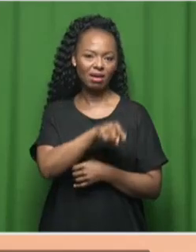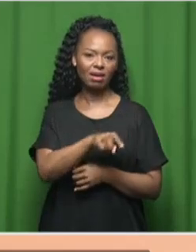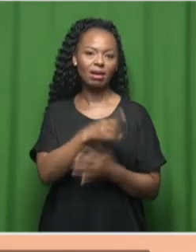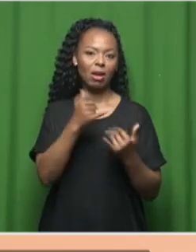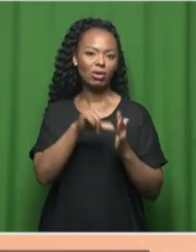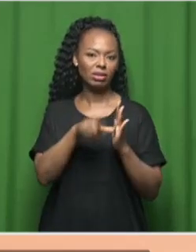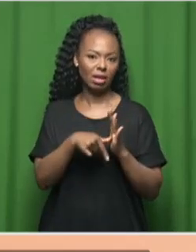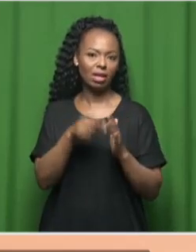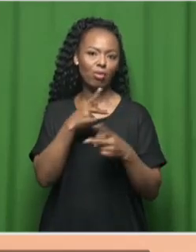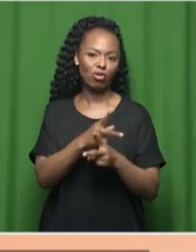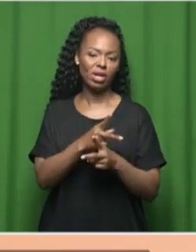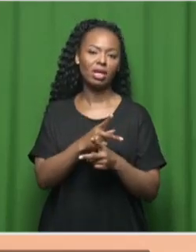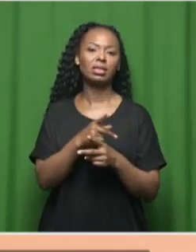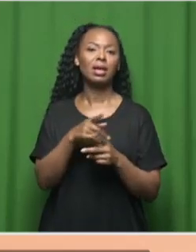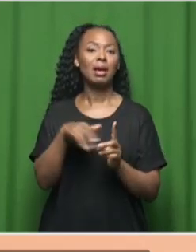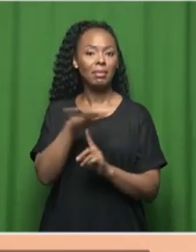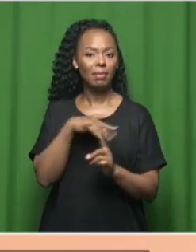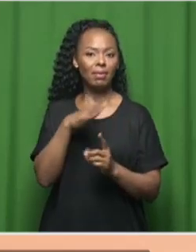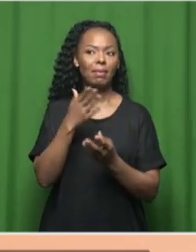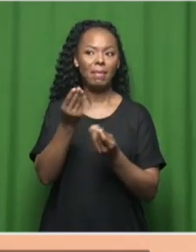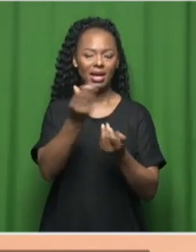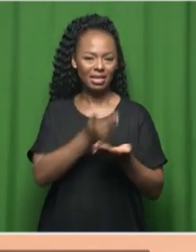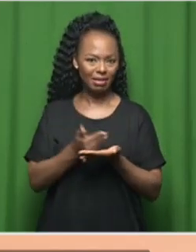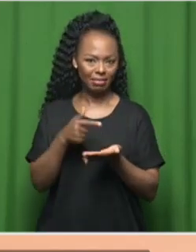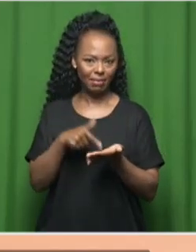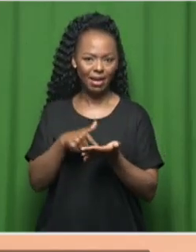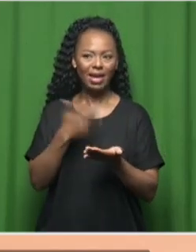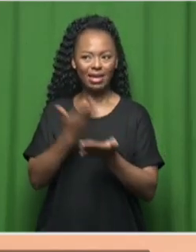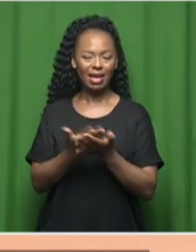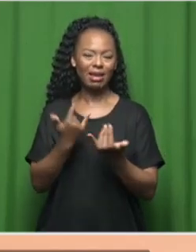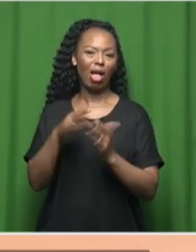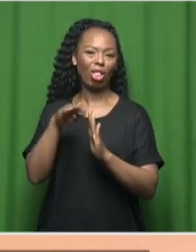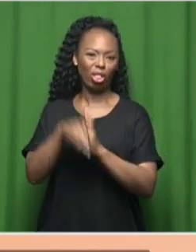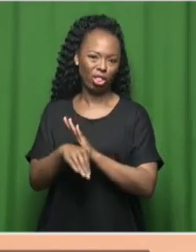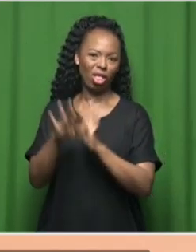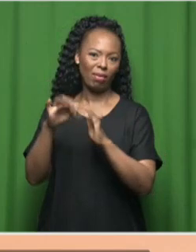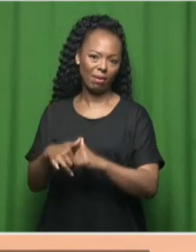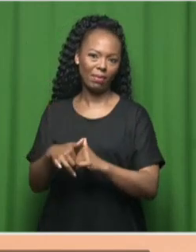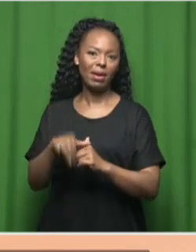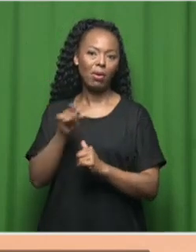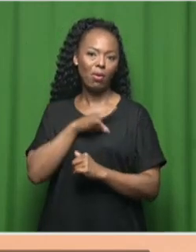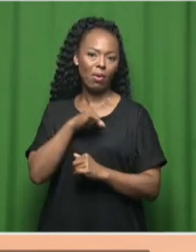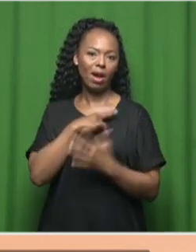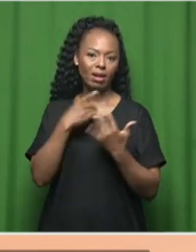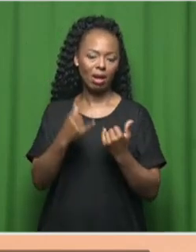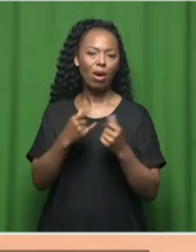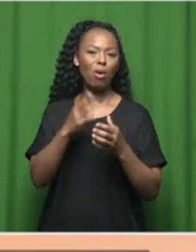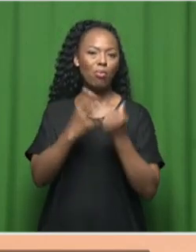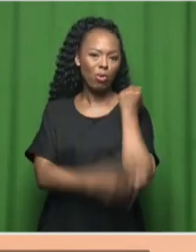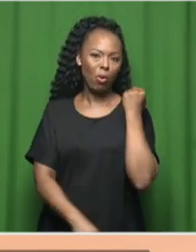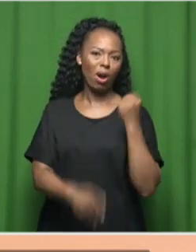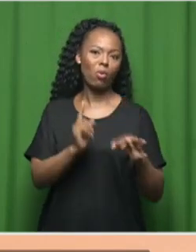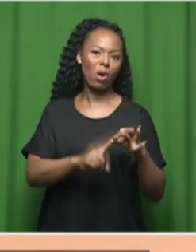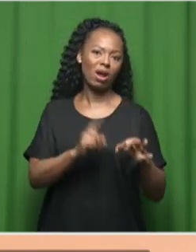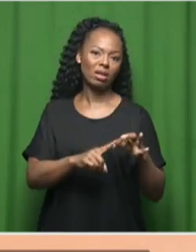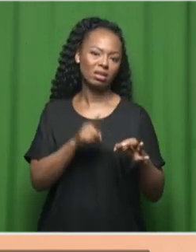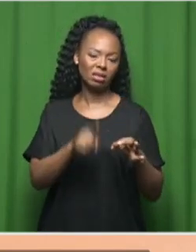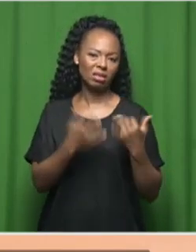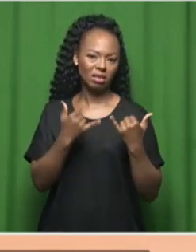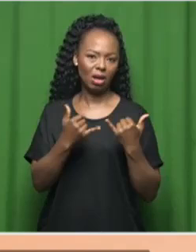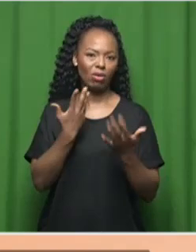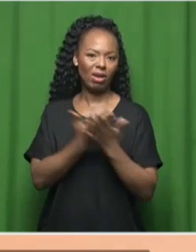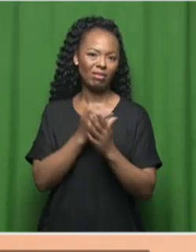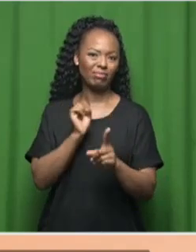that brands could have earned diminishes. So consumers encounter poor quality replicas. It may lead them to associate these